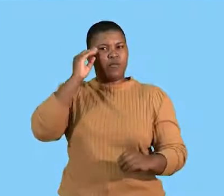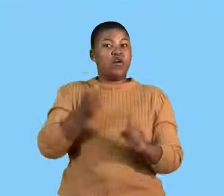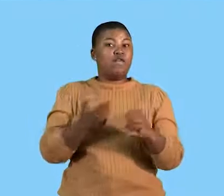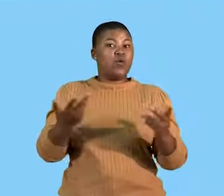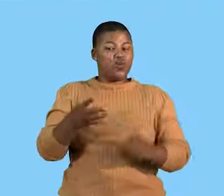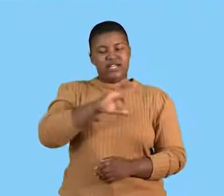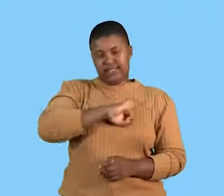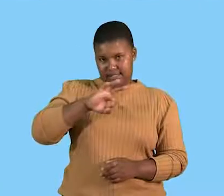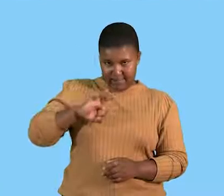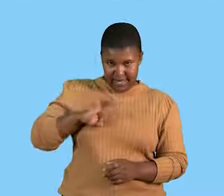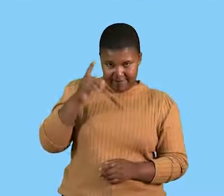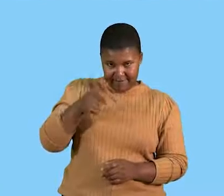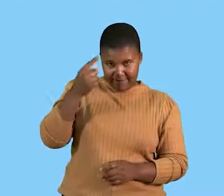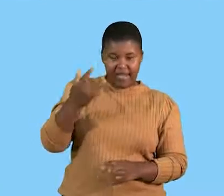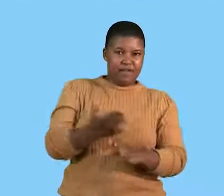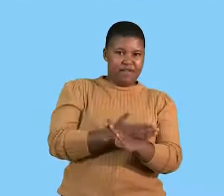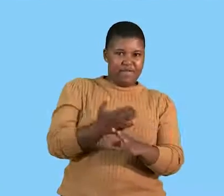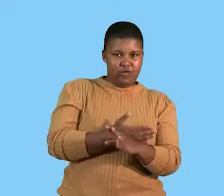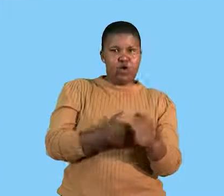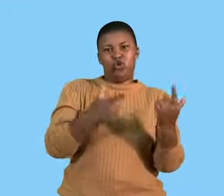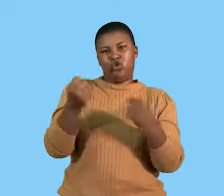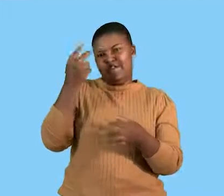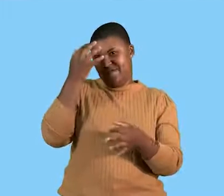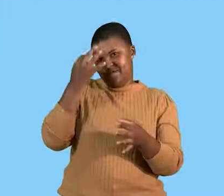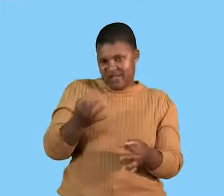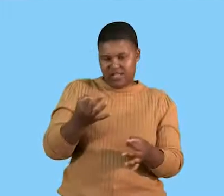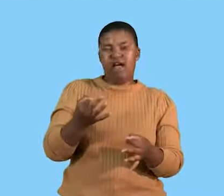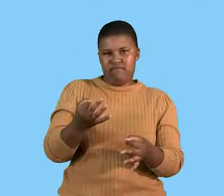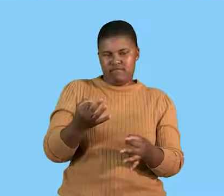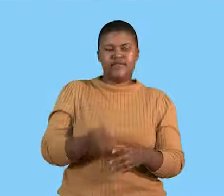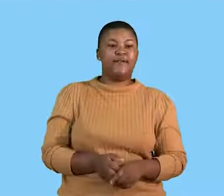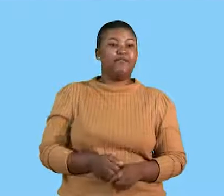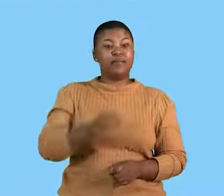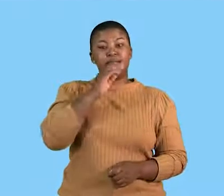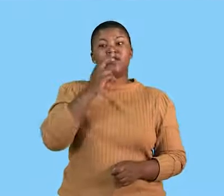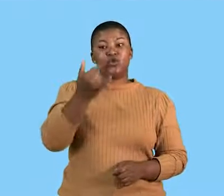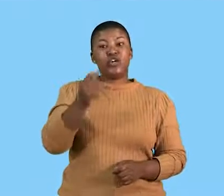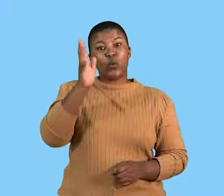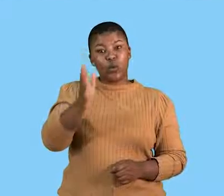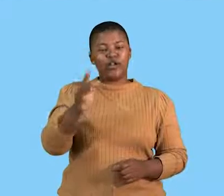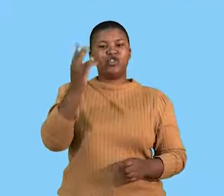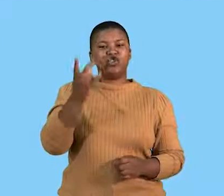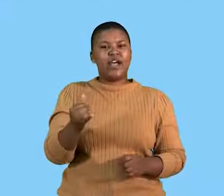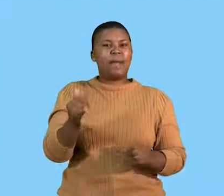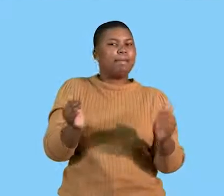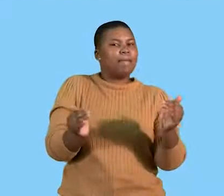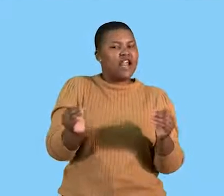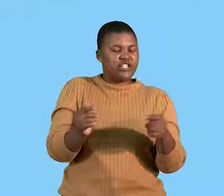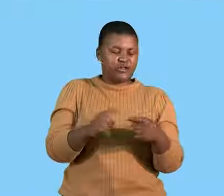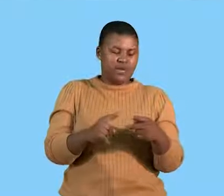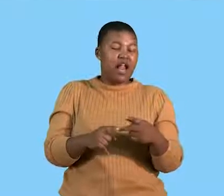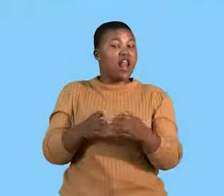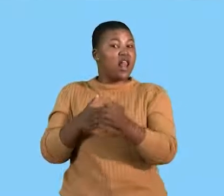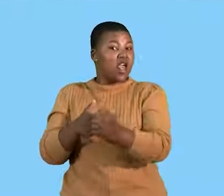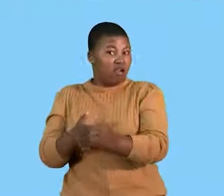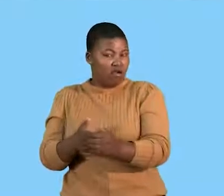information from the employees first before making the final decisions. Now, we will be looking at management and leadership today,